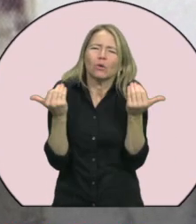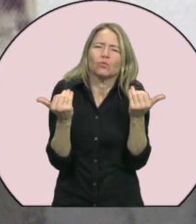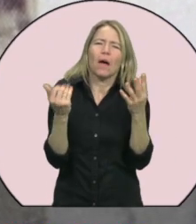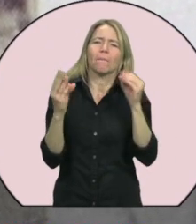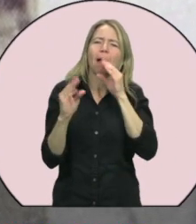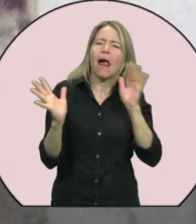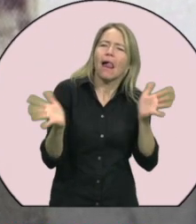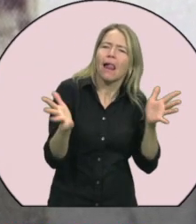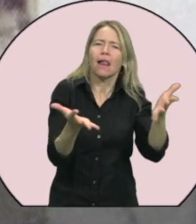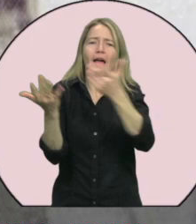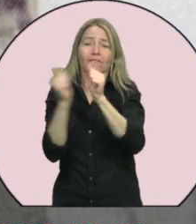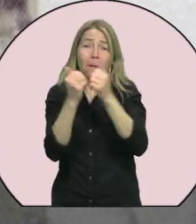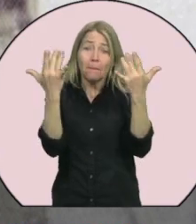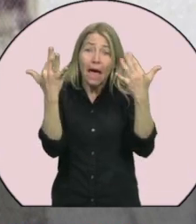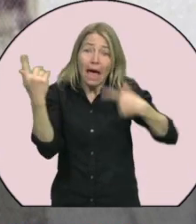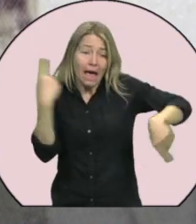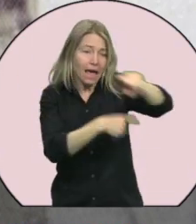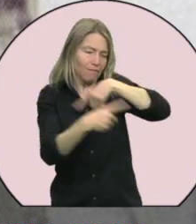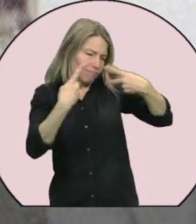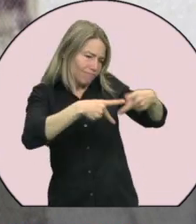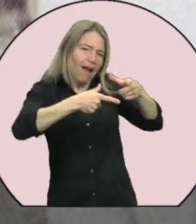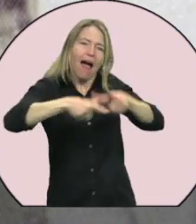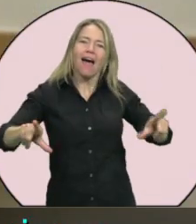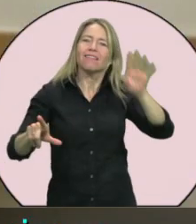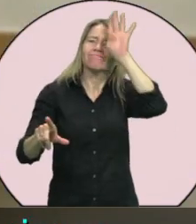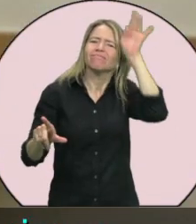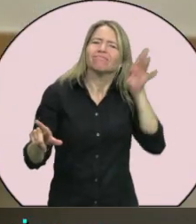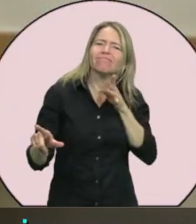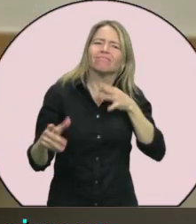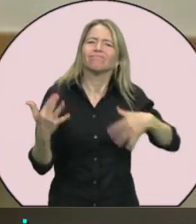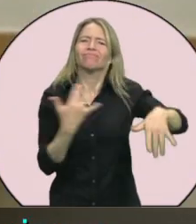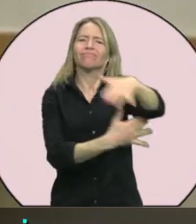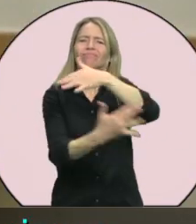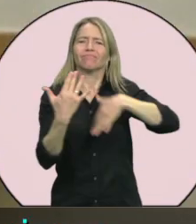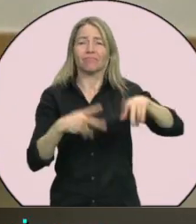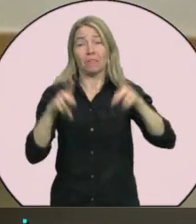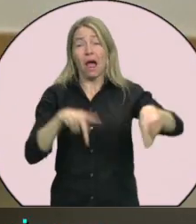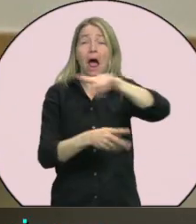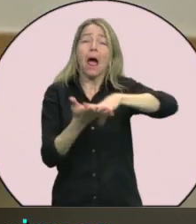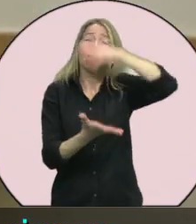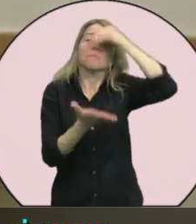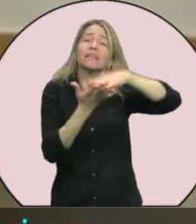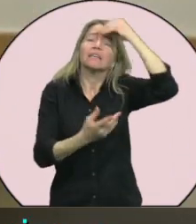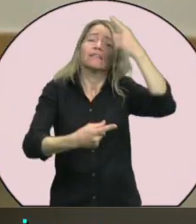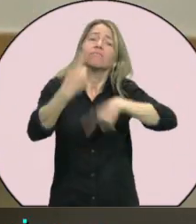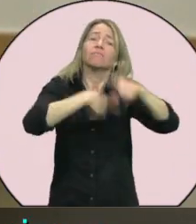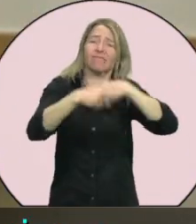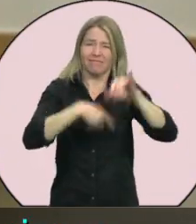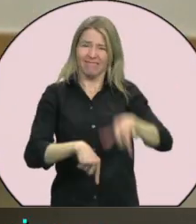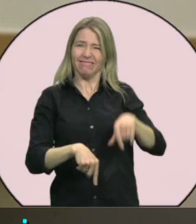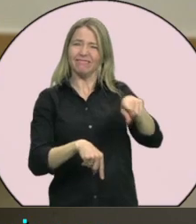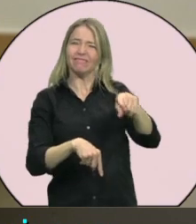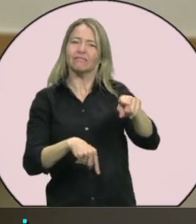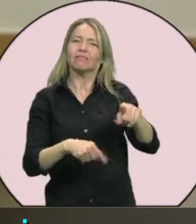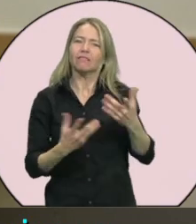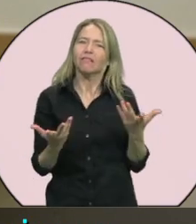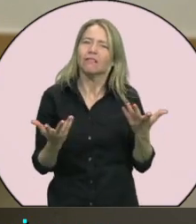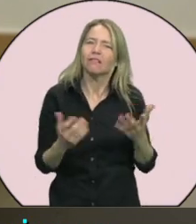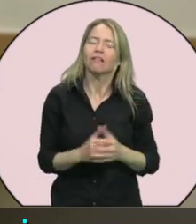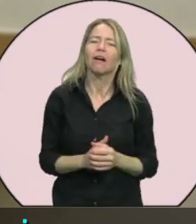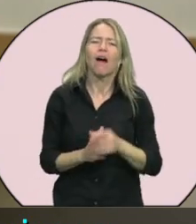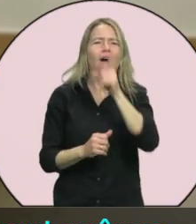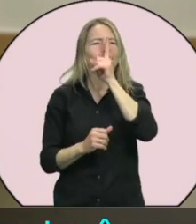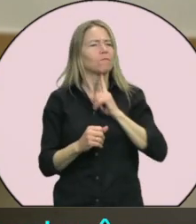like we need to talk in our own Inuktitut language as well. These people who taught sign language really miss talking in